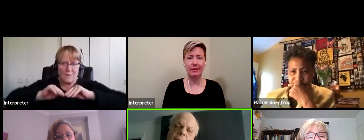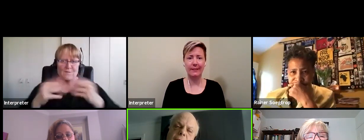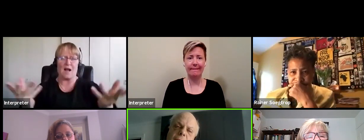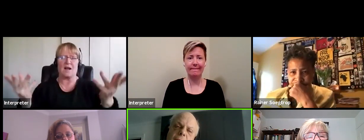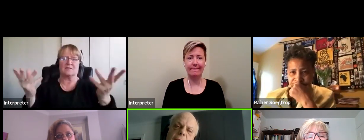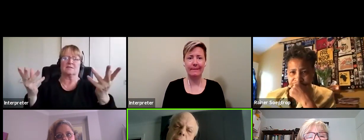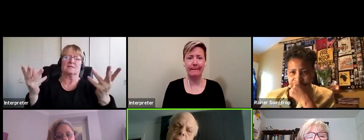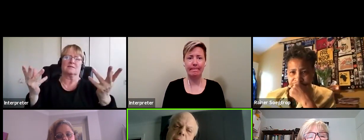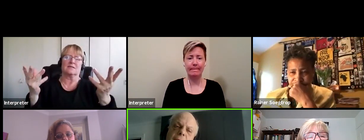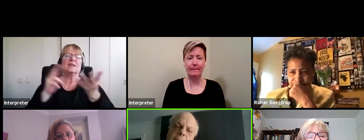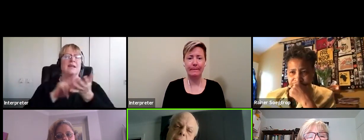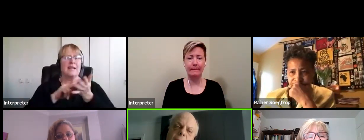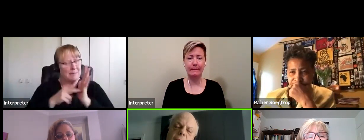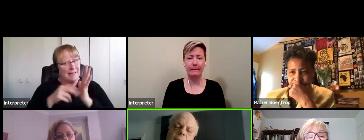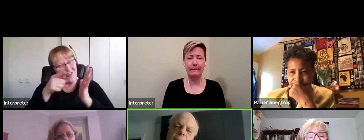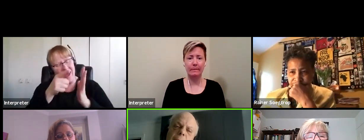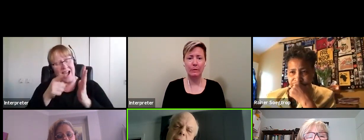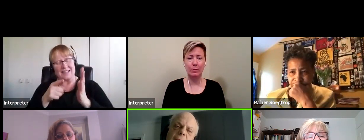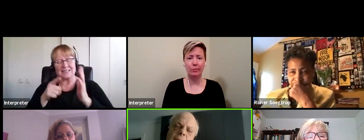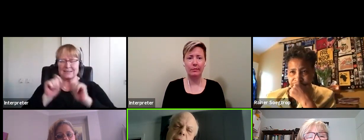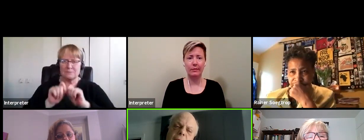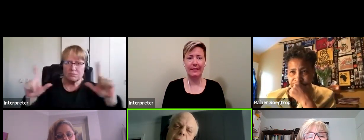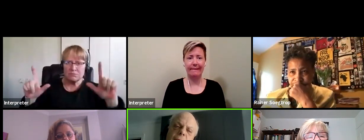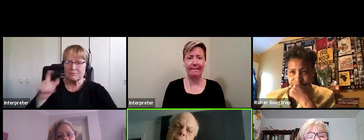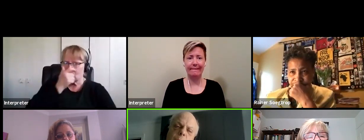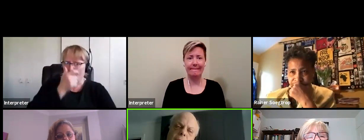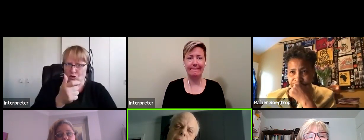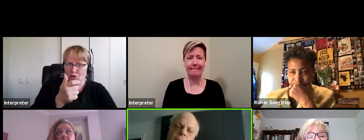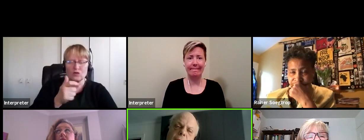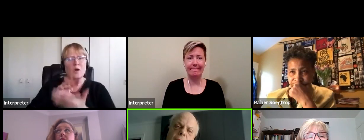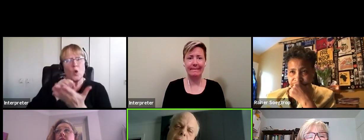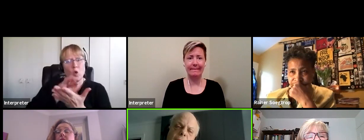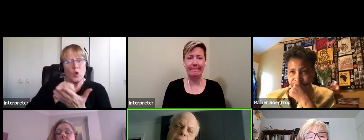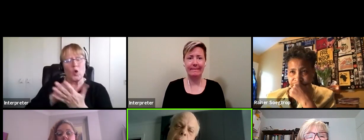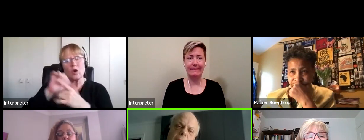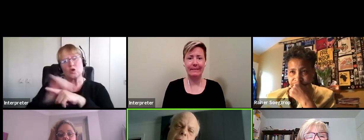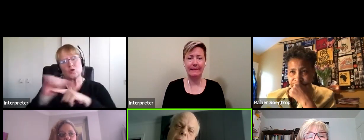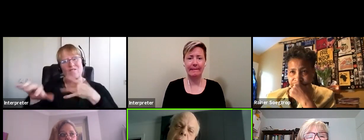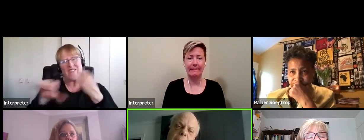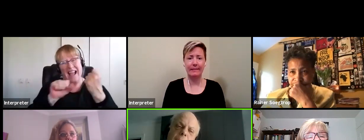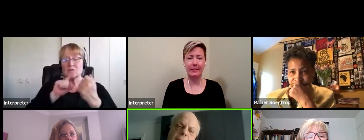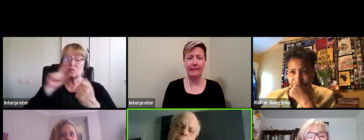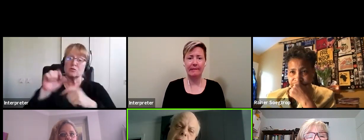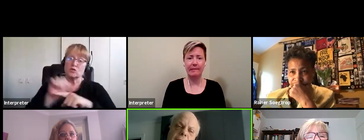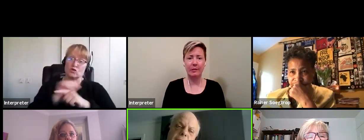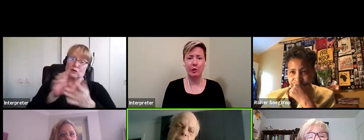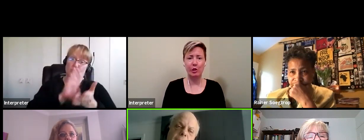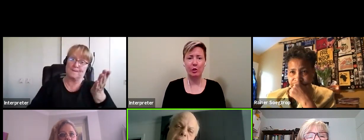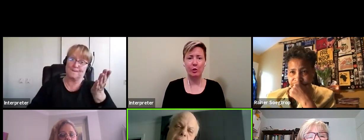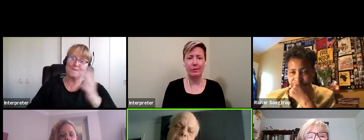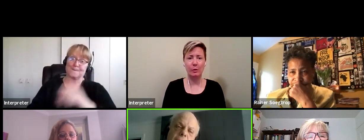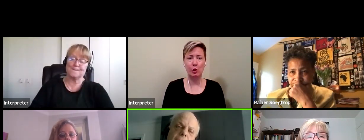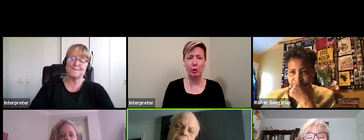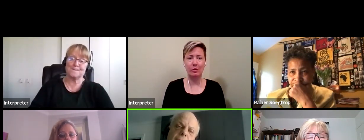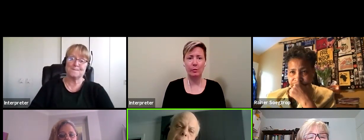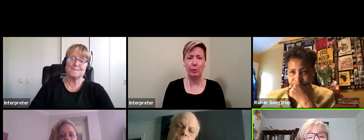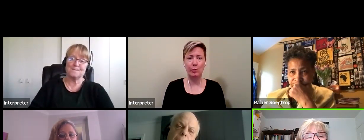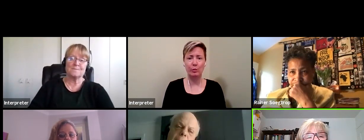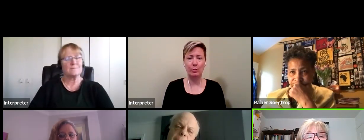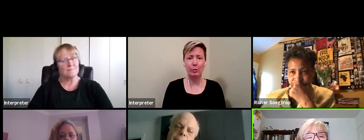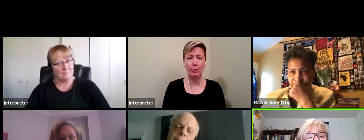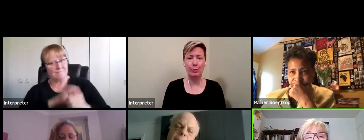then that could at least be used to make it easier and quicker and cheaper to train people in the crisis situation.